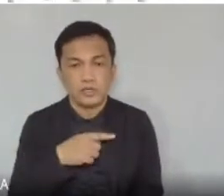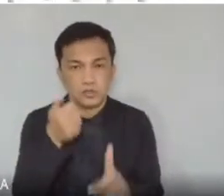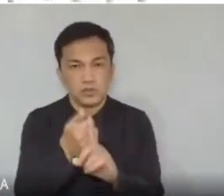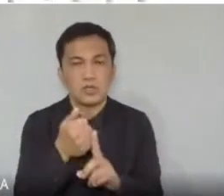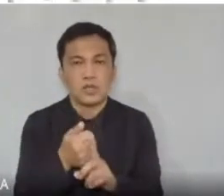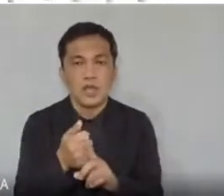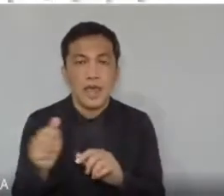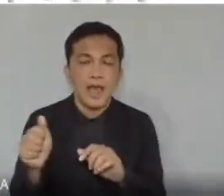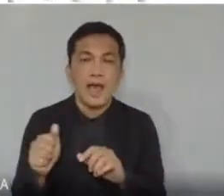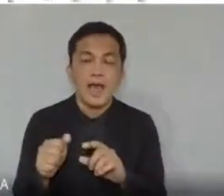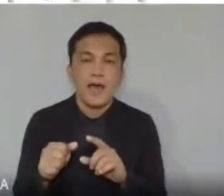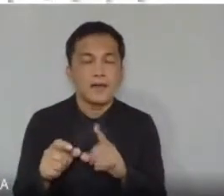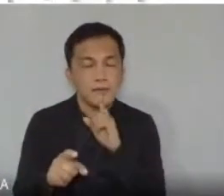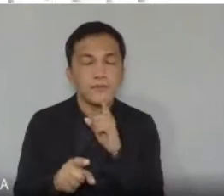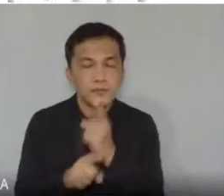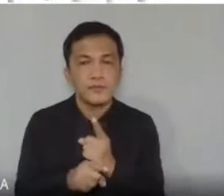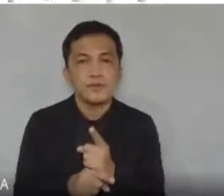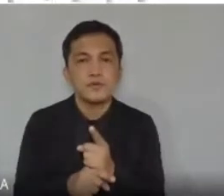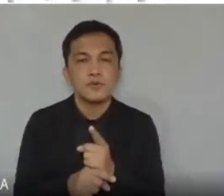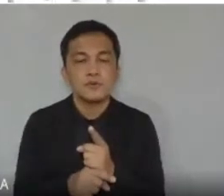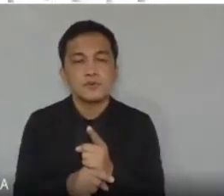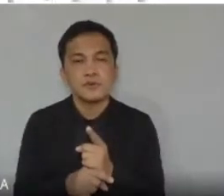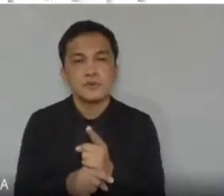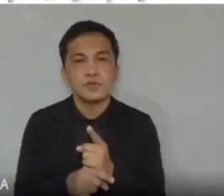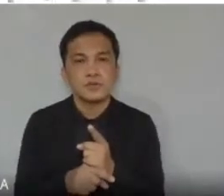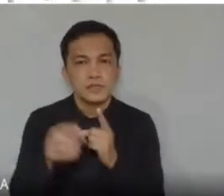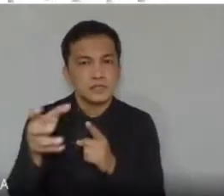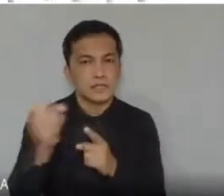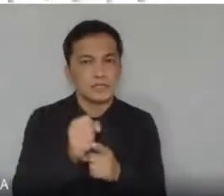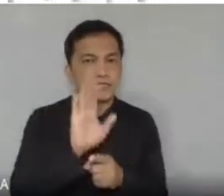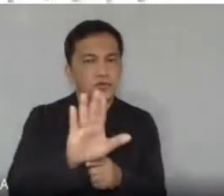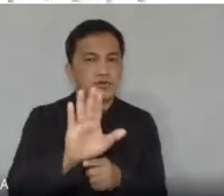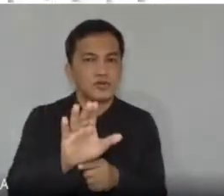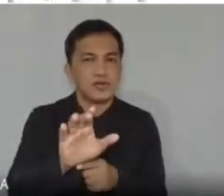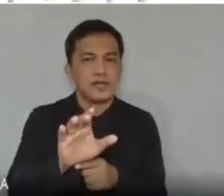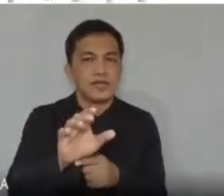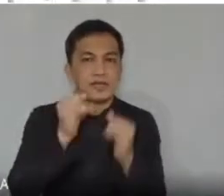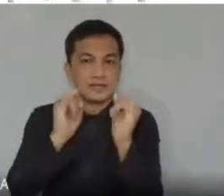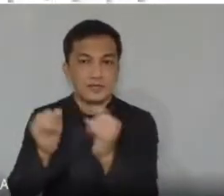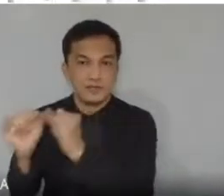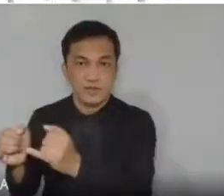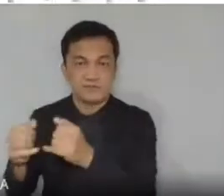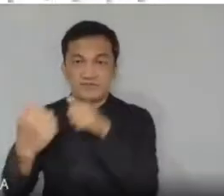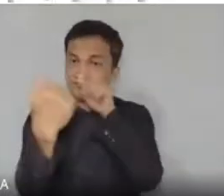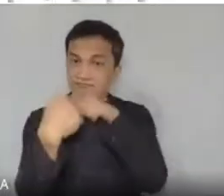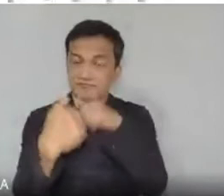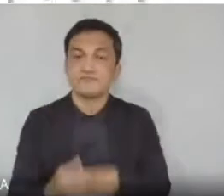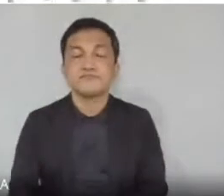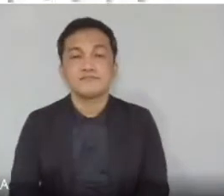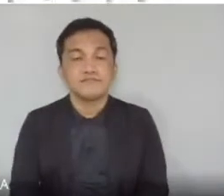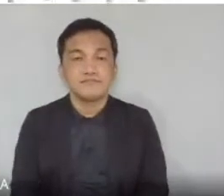Okay. Here are the metrics on how we fared. For example, from March to